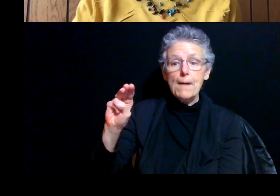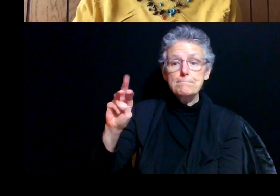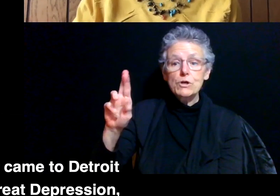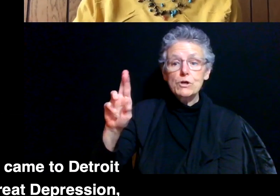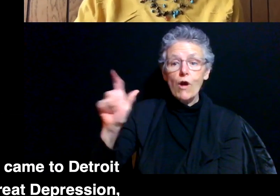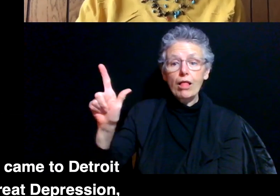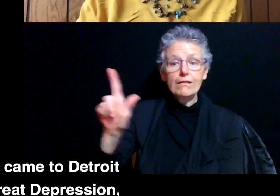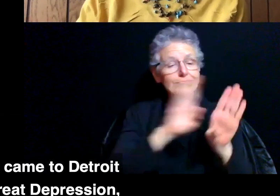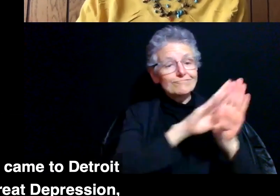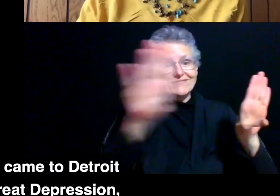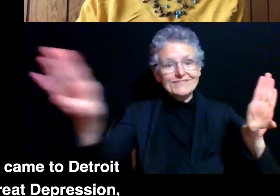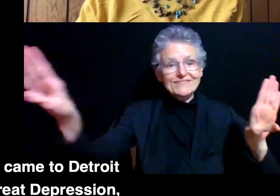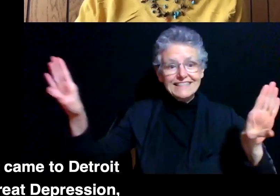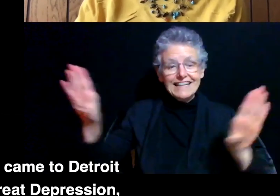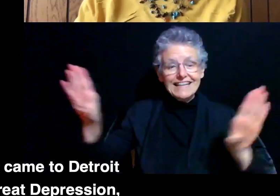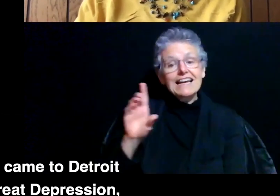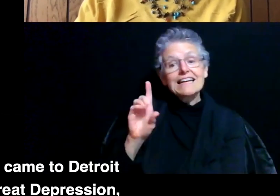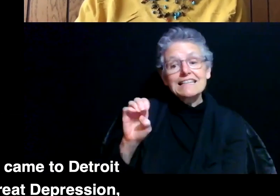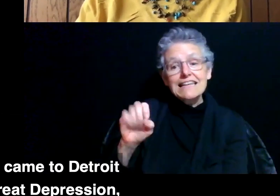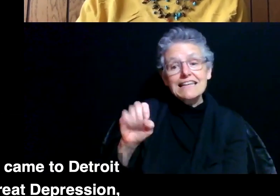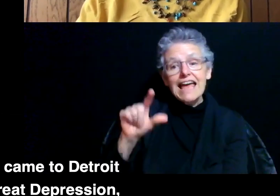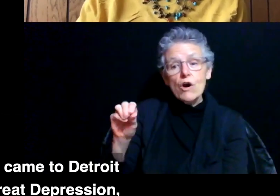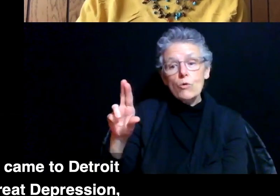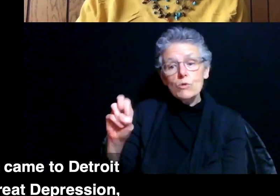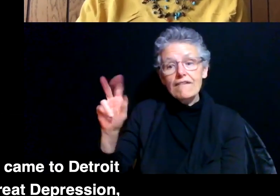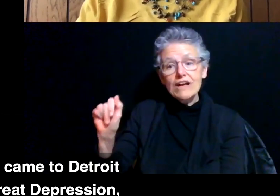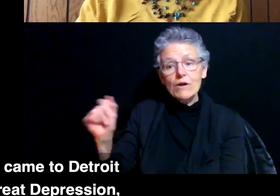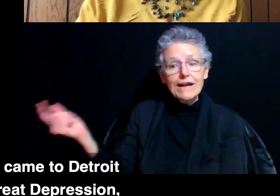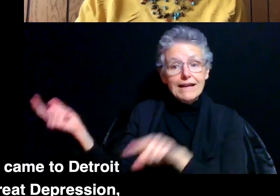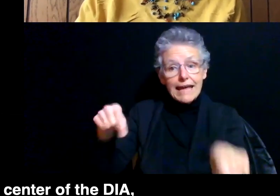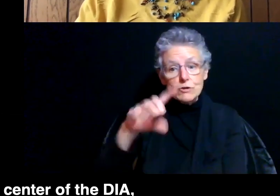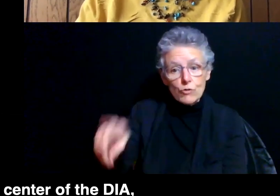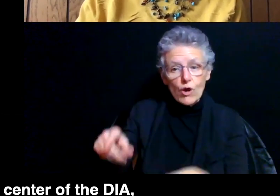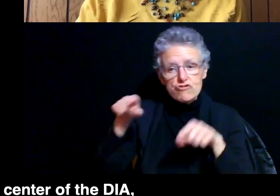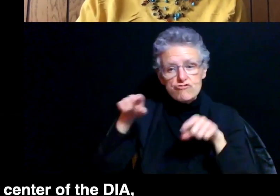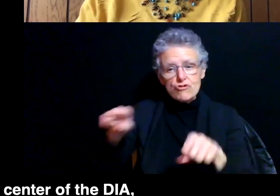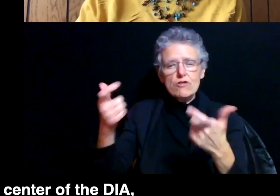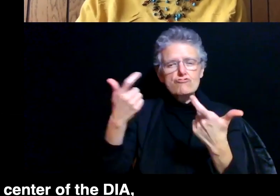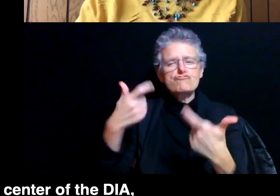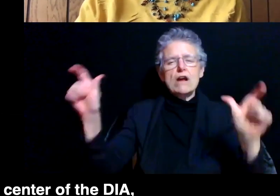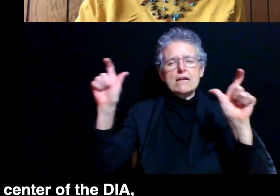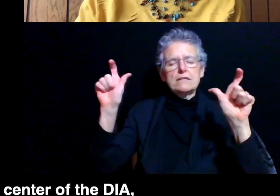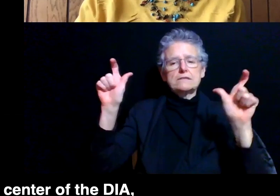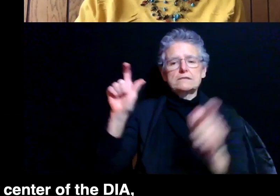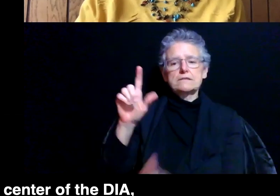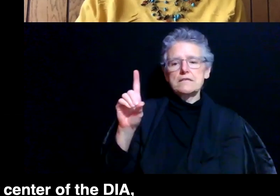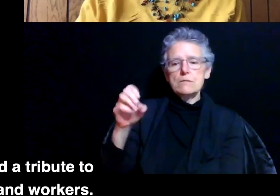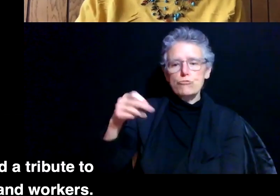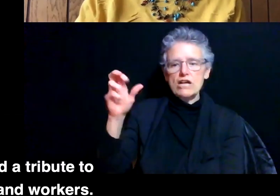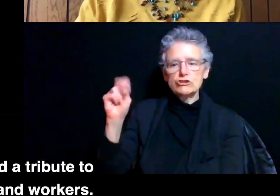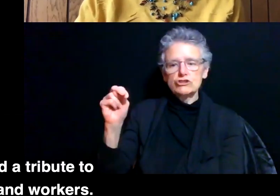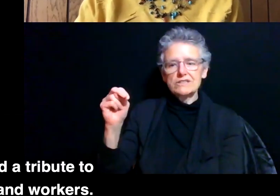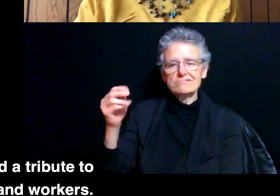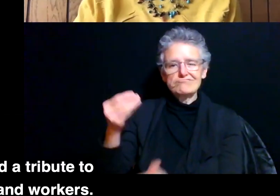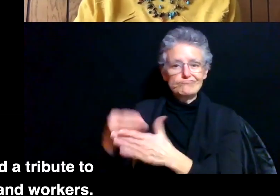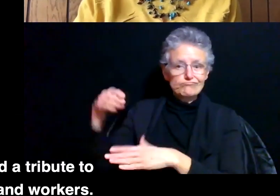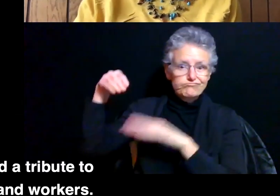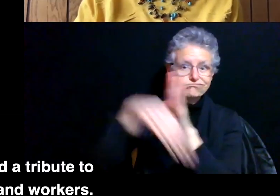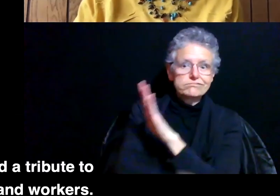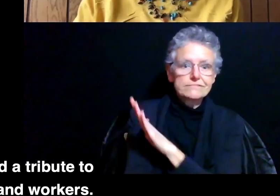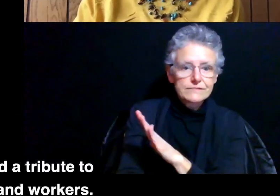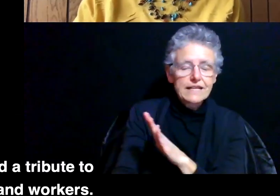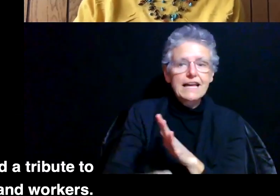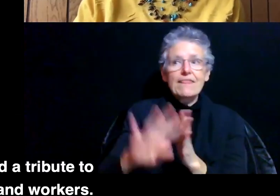Rivera. Diego Rivera came to Detroit during the Great Depression, and in the very center of the DIA, he created a